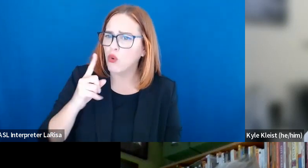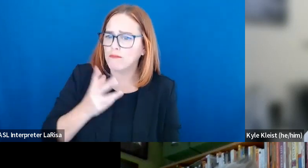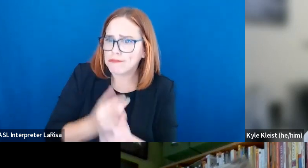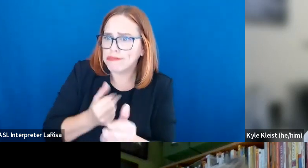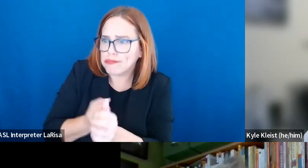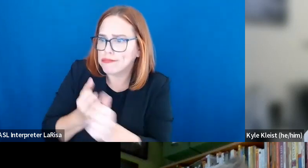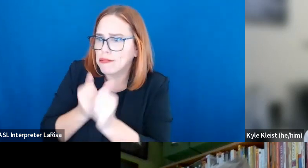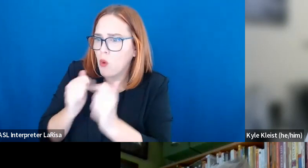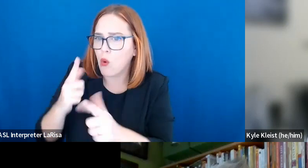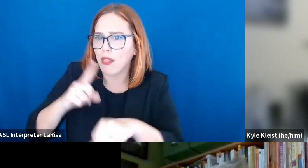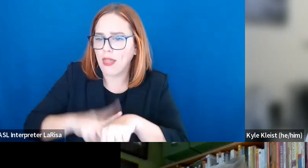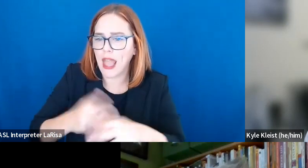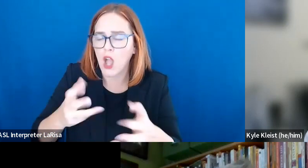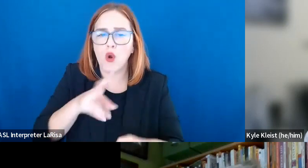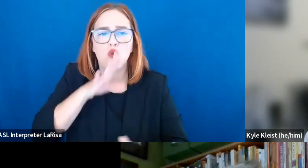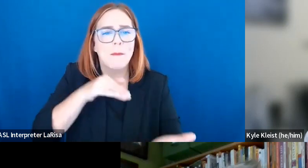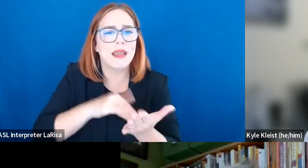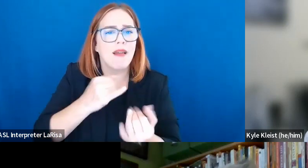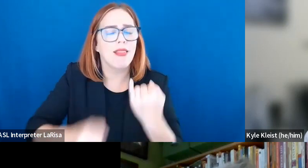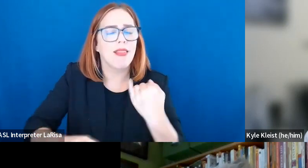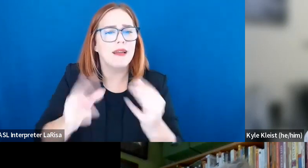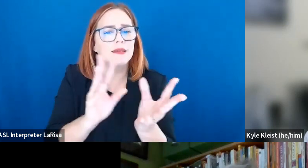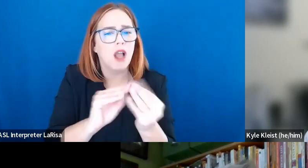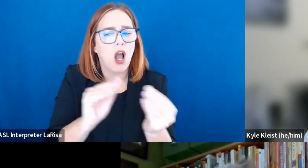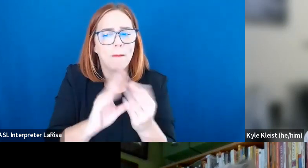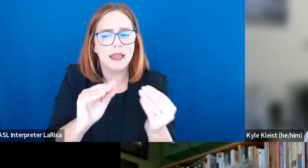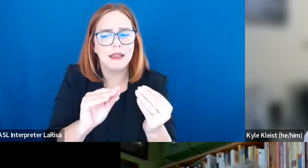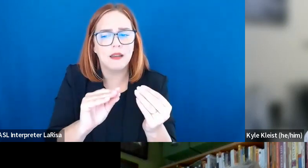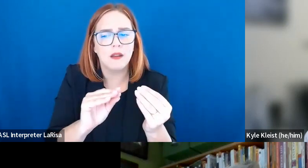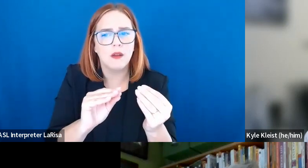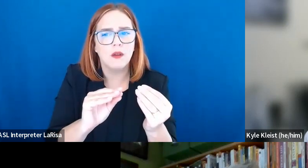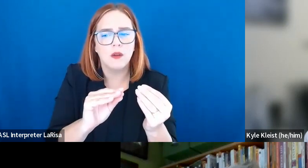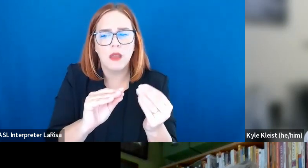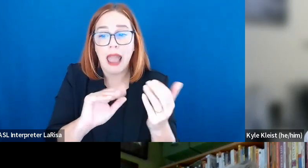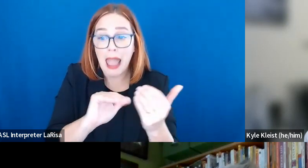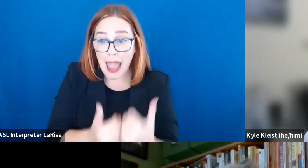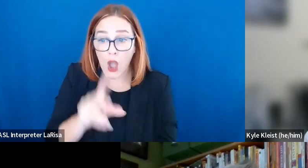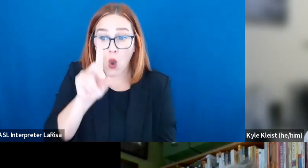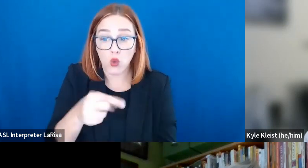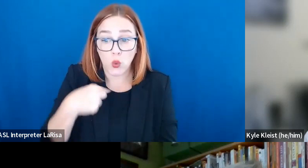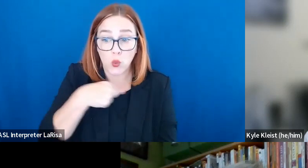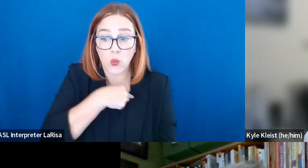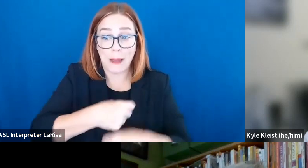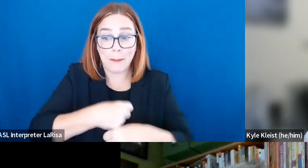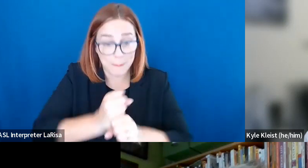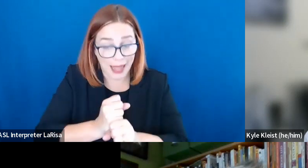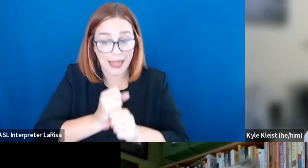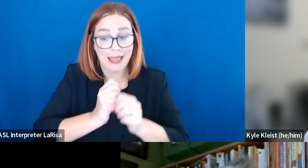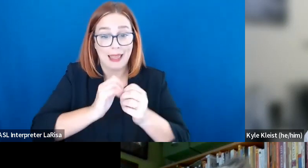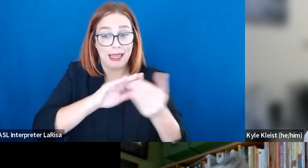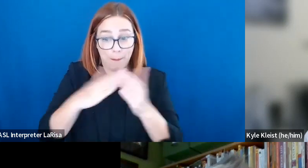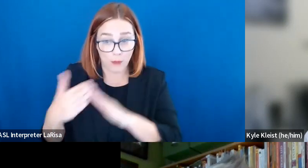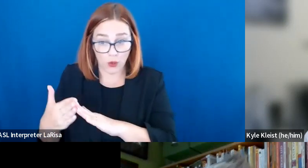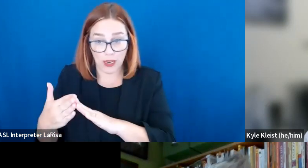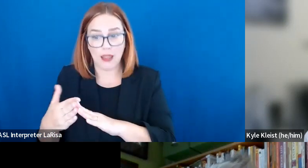I just want to repeat that last comment about how do we make community, or we connect with one another, and doing that through shared